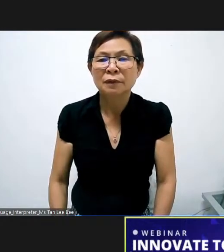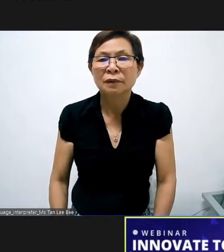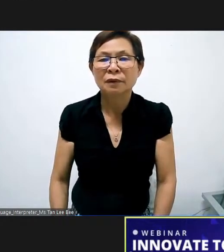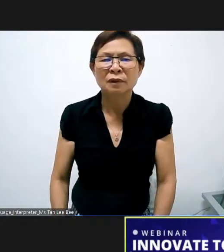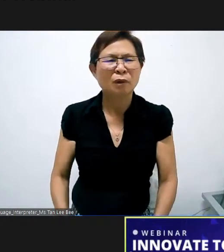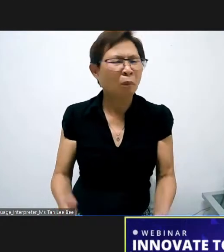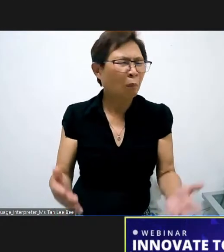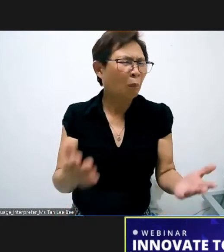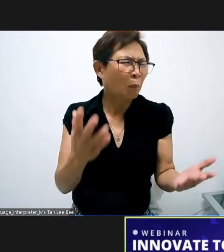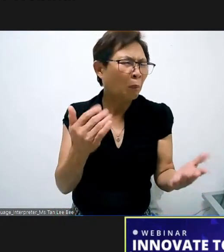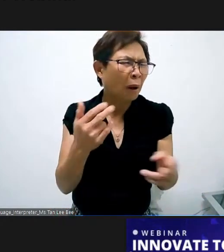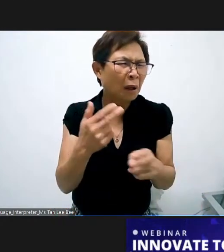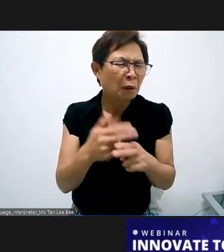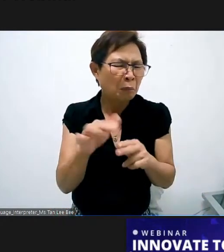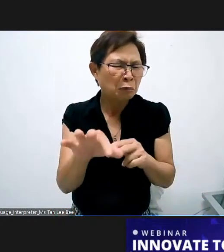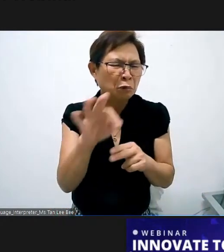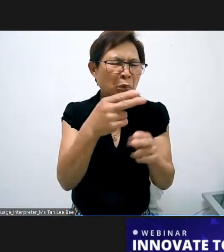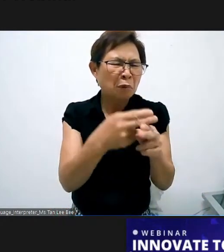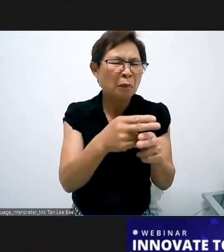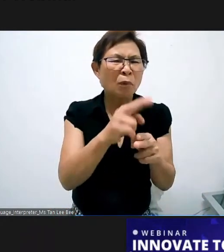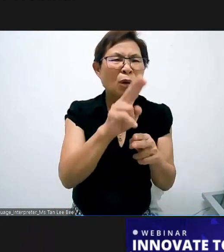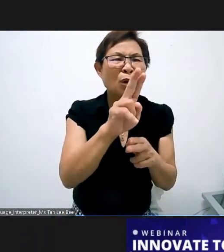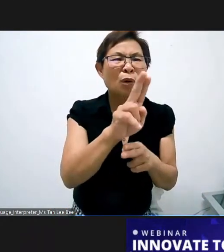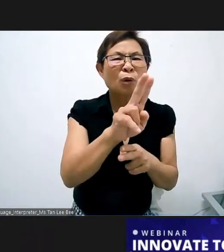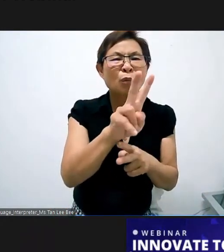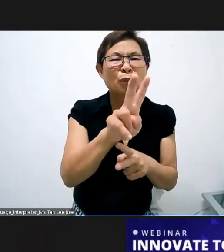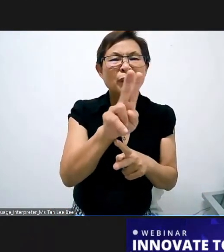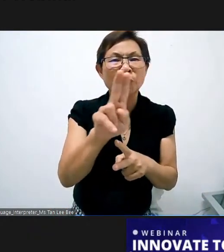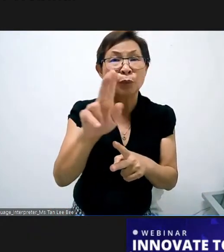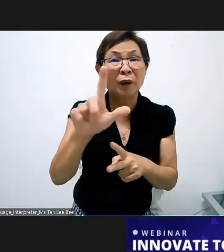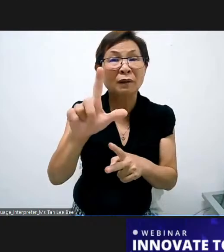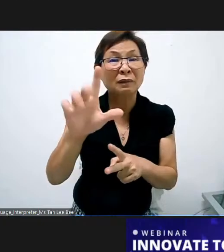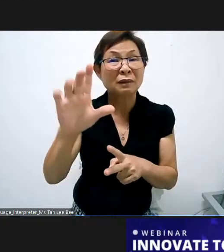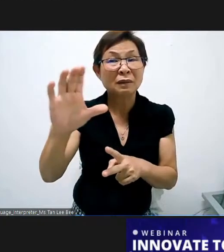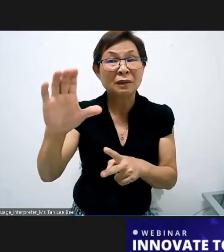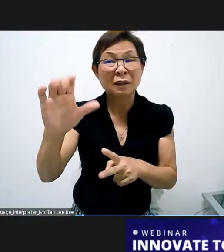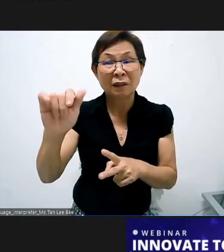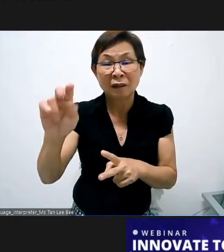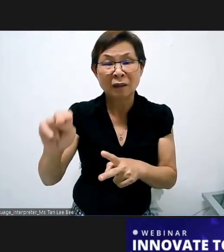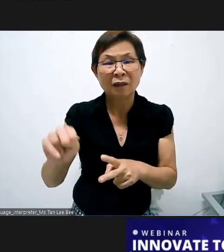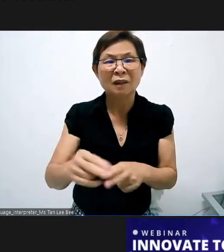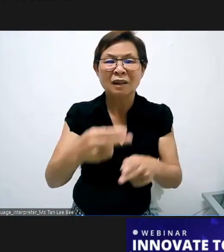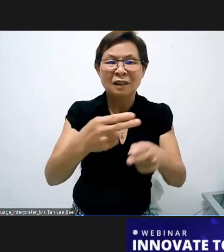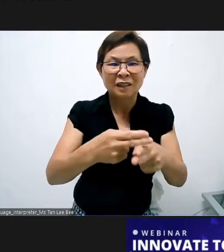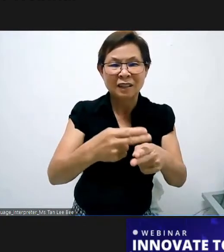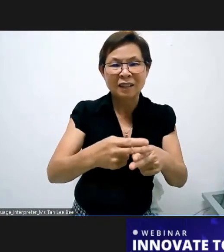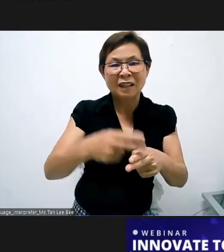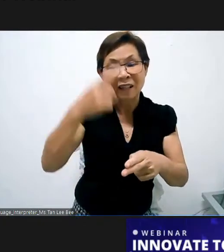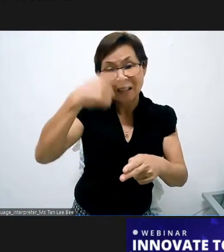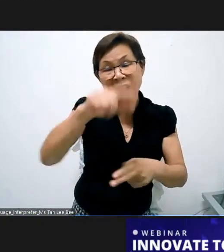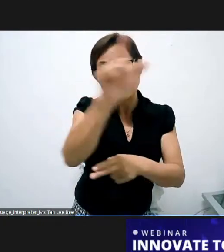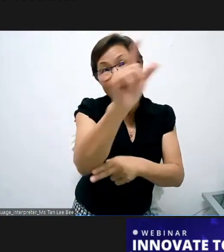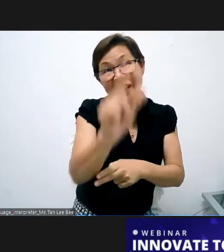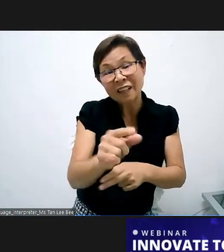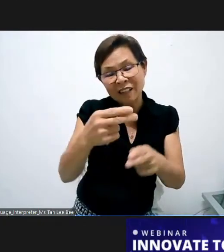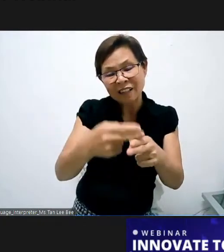Vulcan? Okay. Since Vulcan is the name of God in Greek